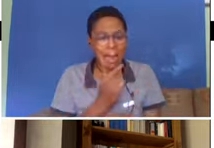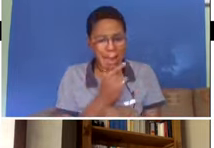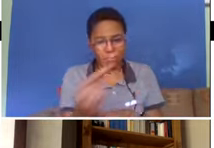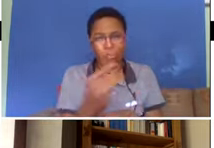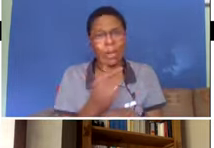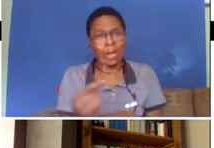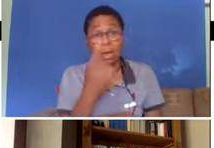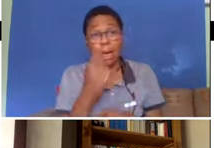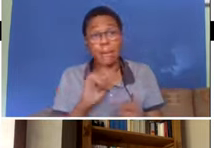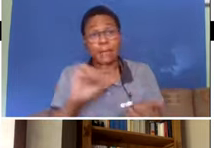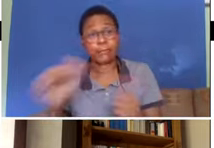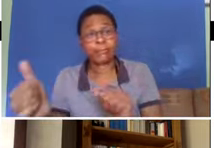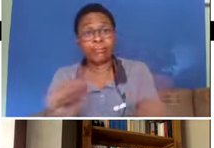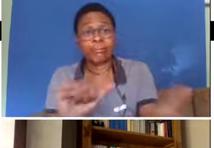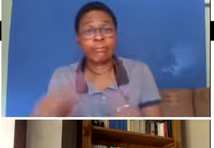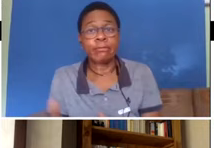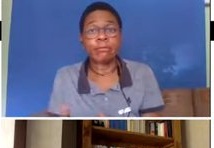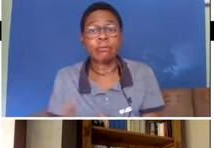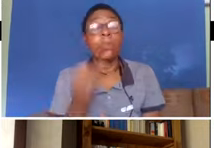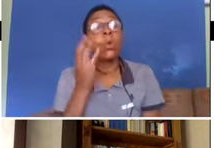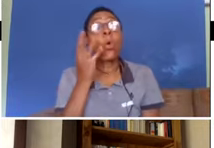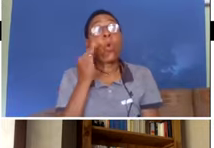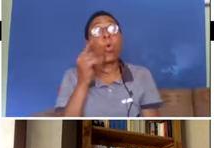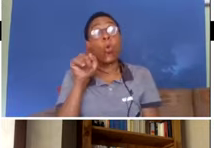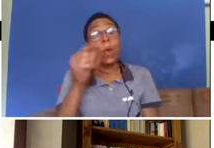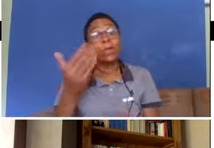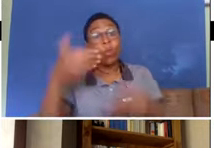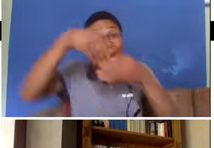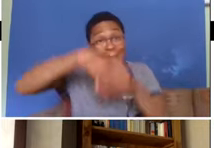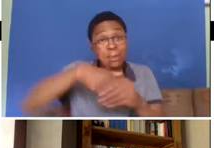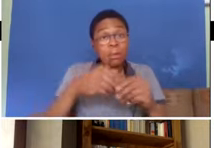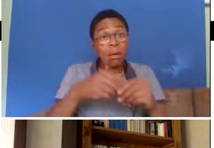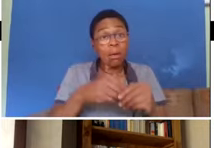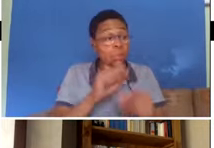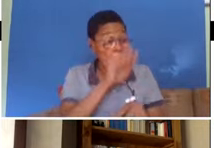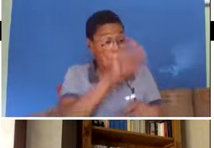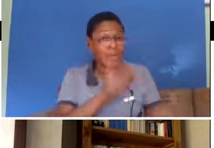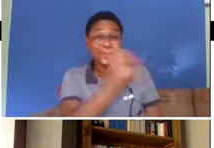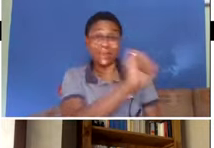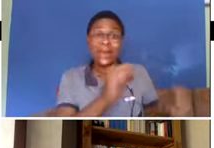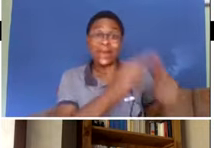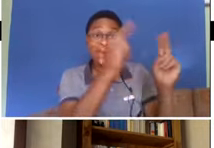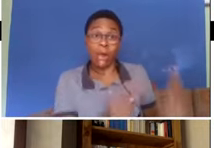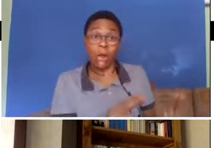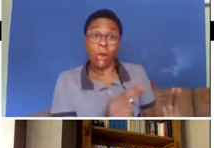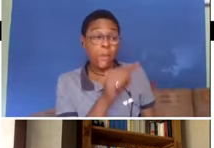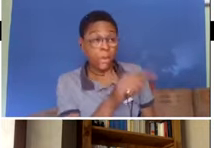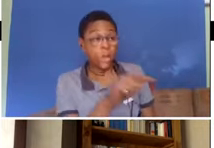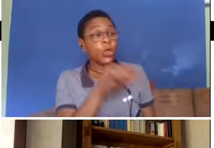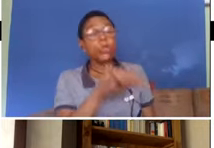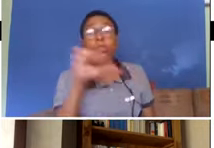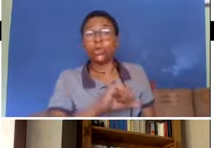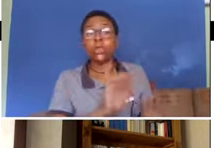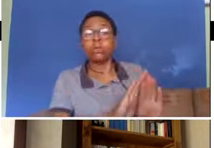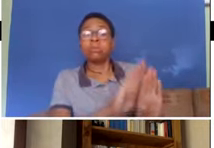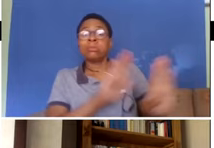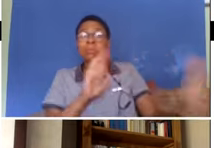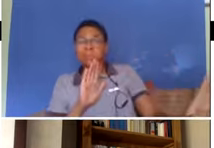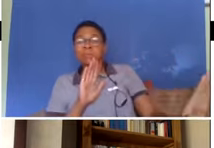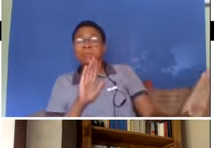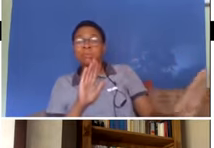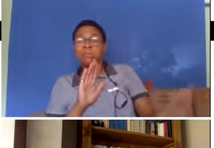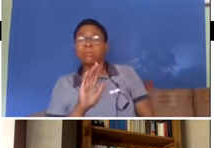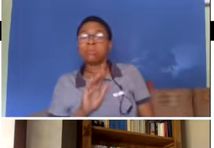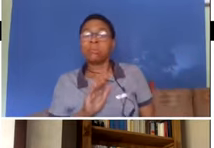case, even inside someone's home, that you should socially distance from anyone not in your household or bubble.